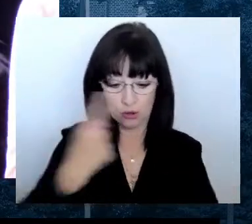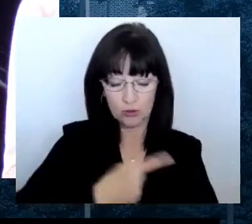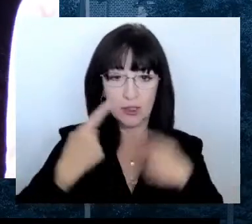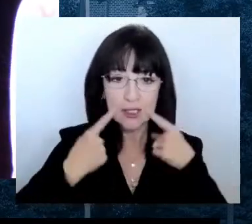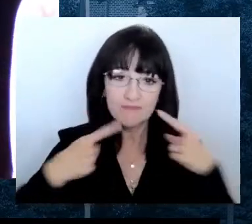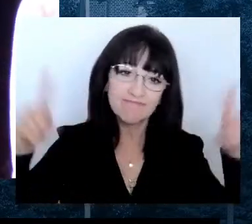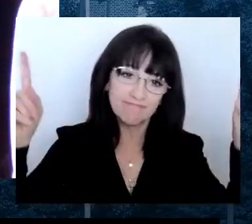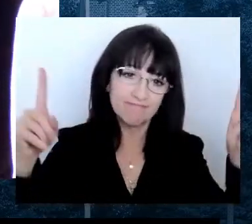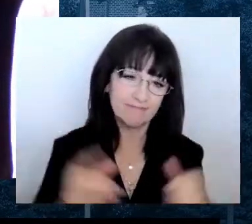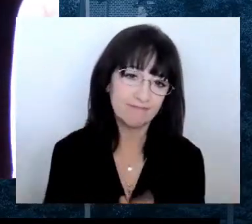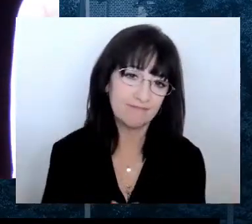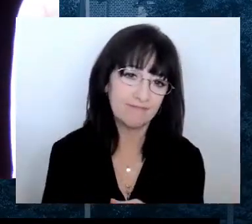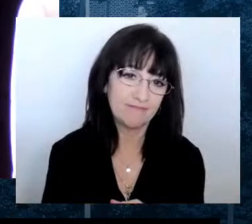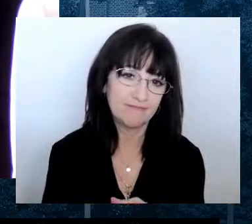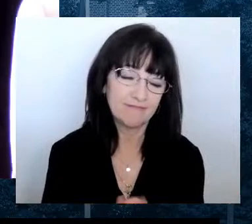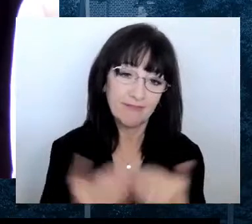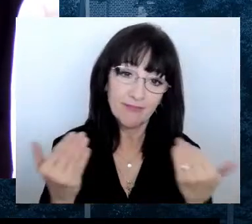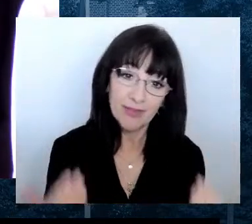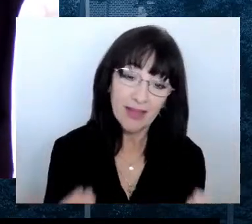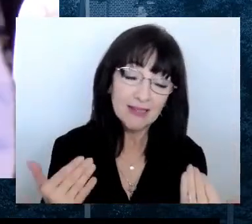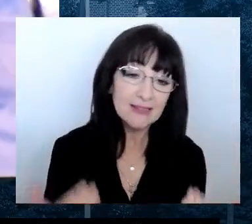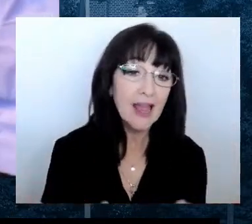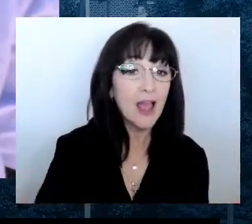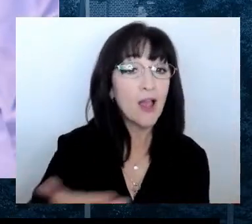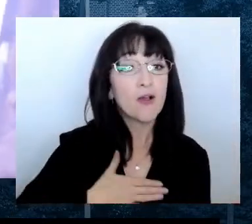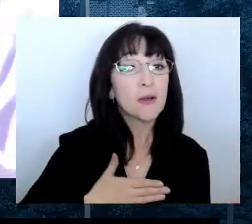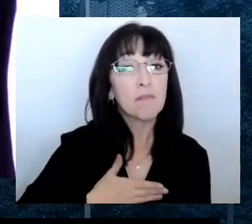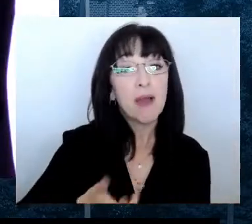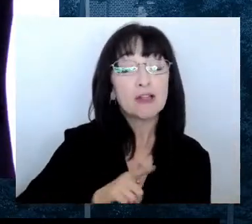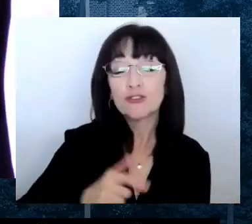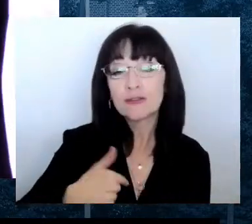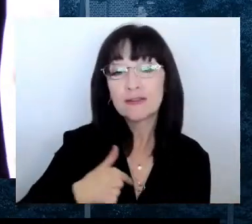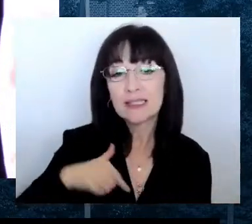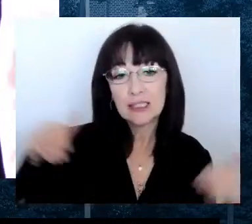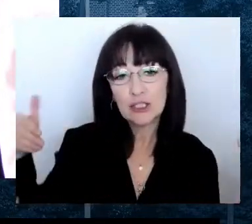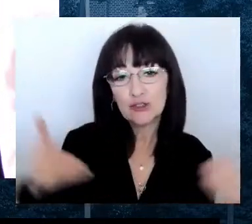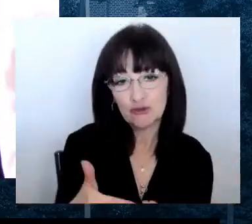And now I have the pleasure of introducing our House